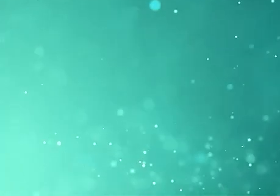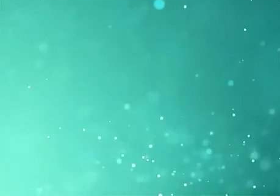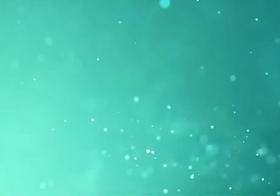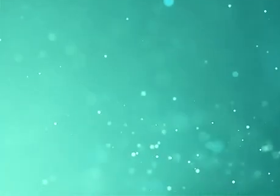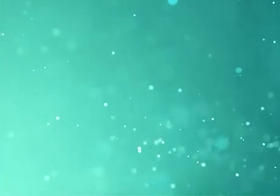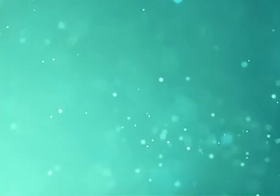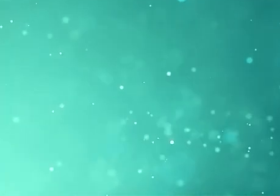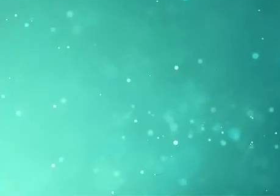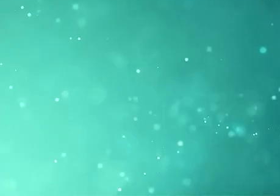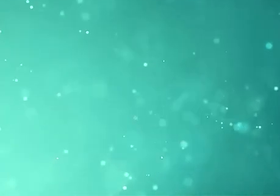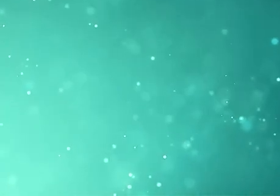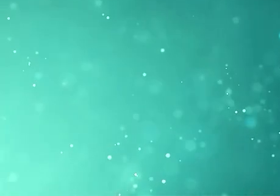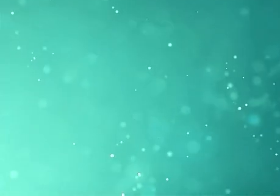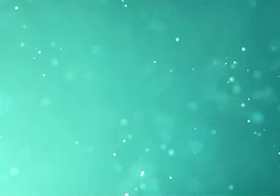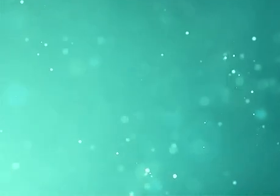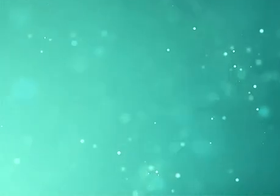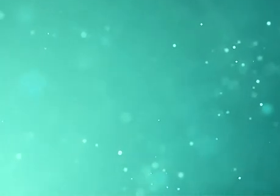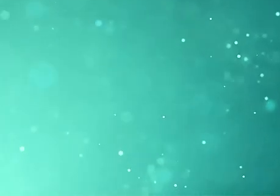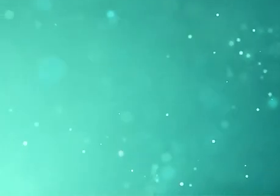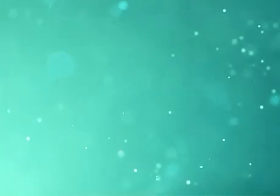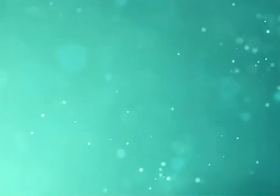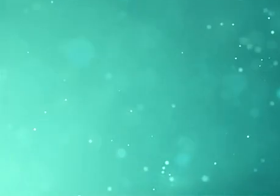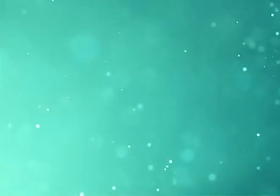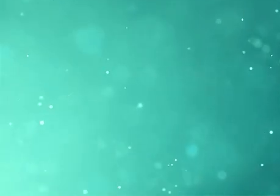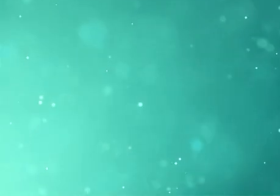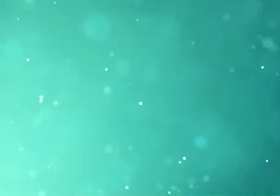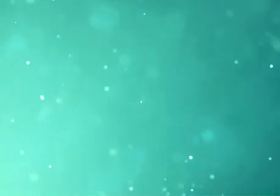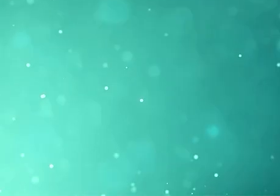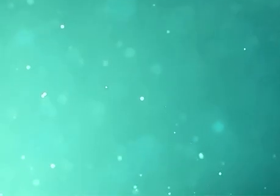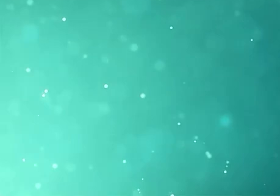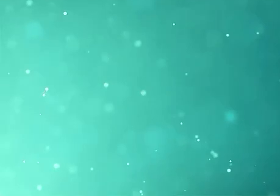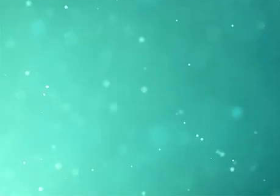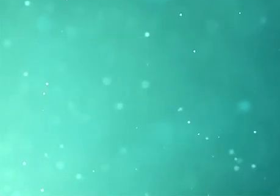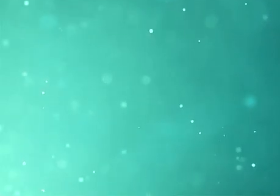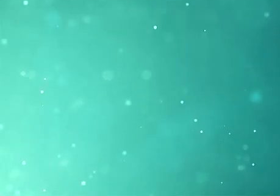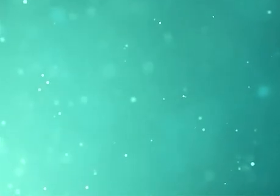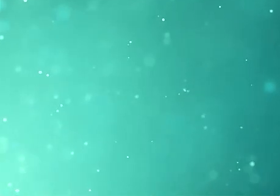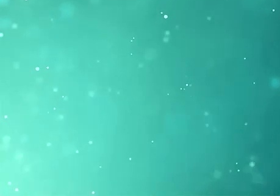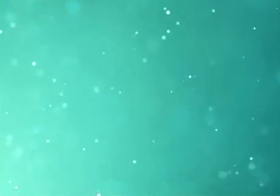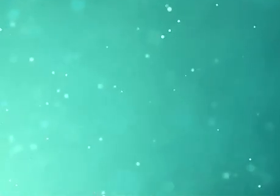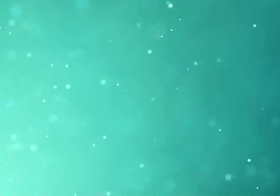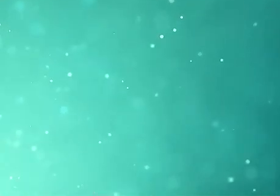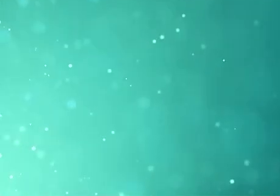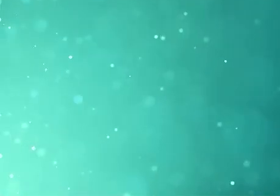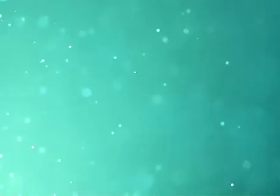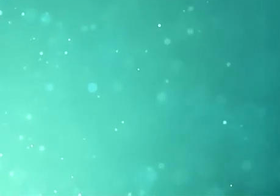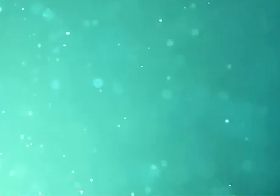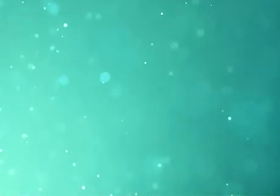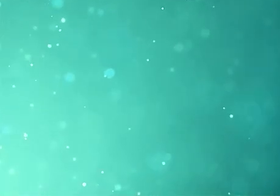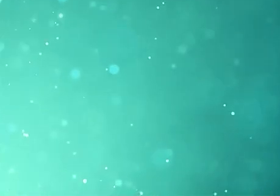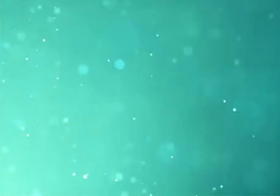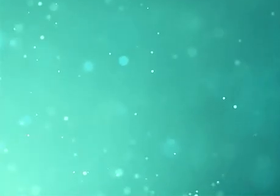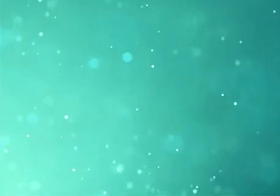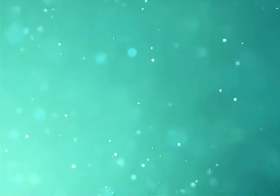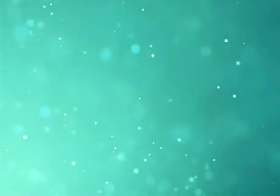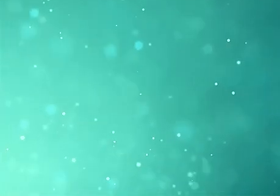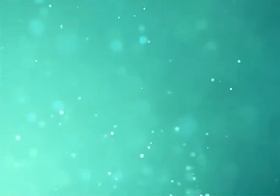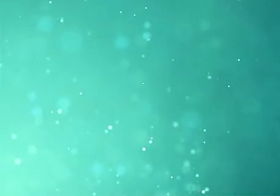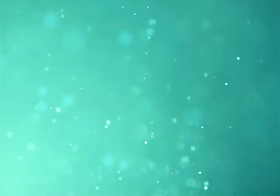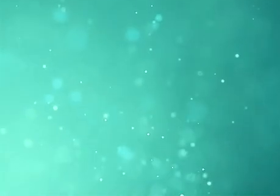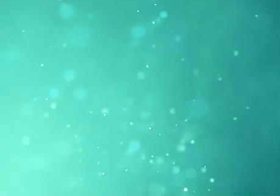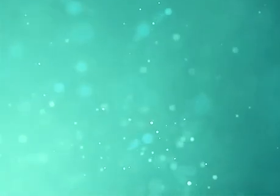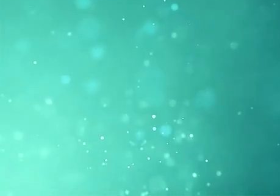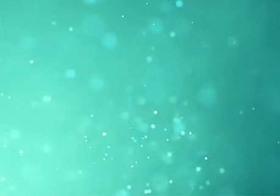remembrance, invocation of God, arguably the most important theme of Islamic spirituality. The Imam's sayings on